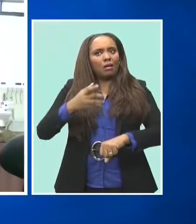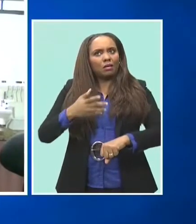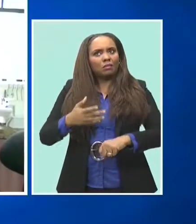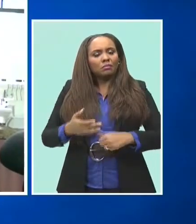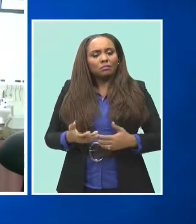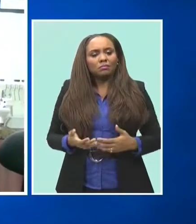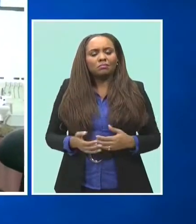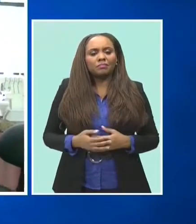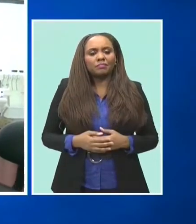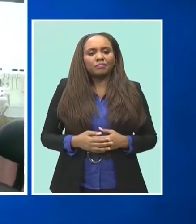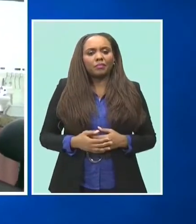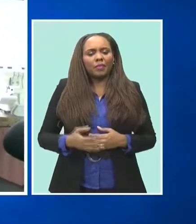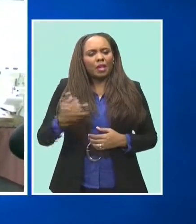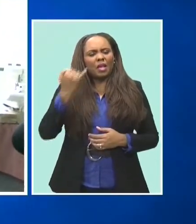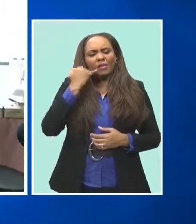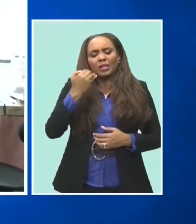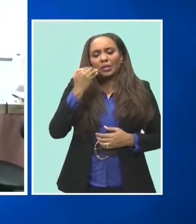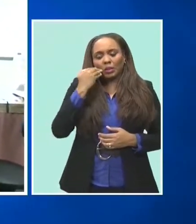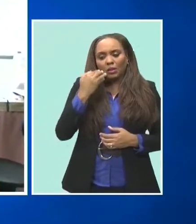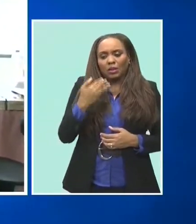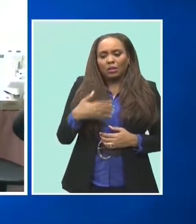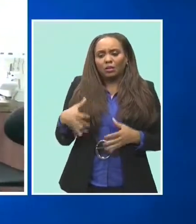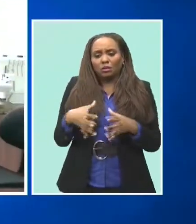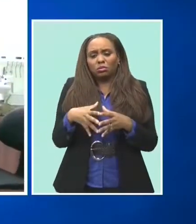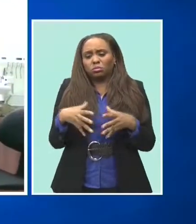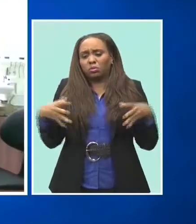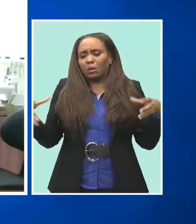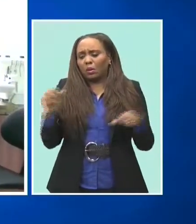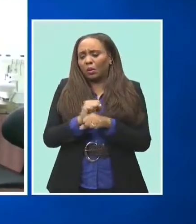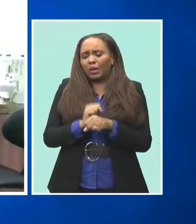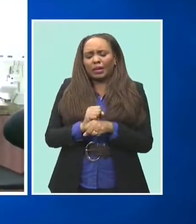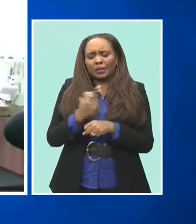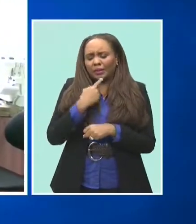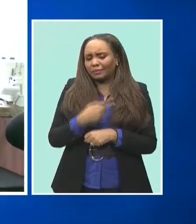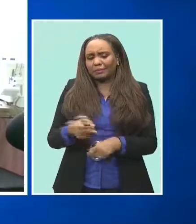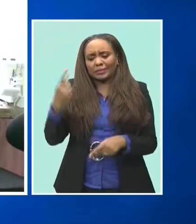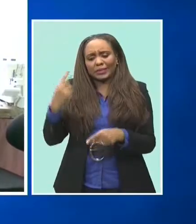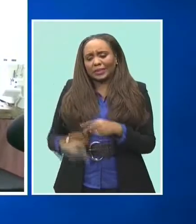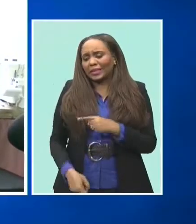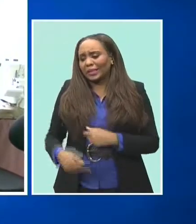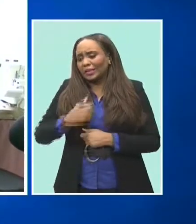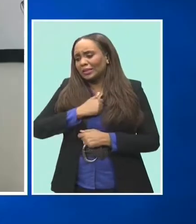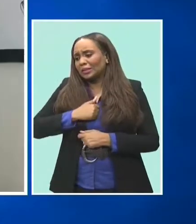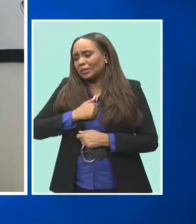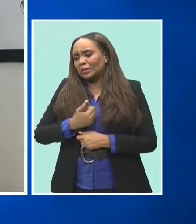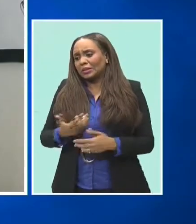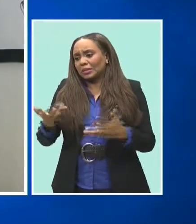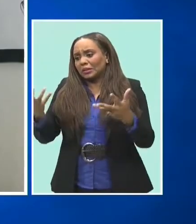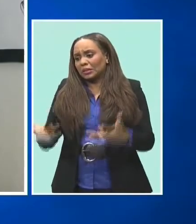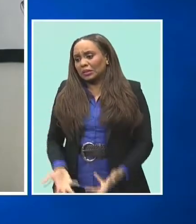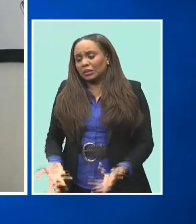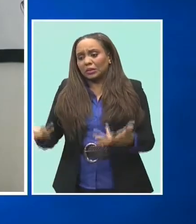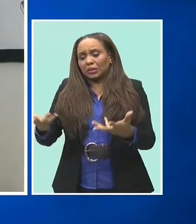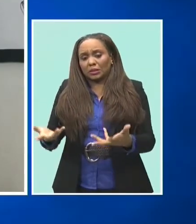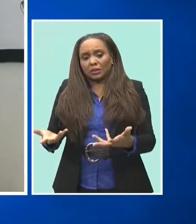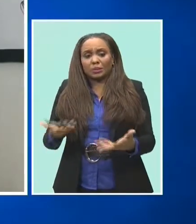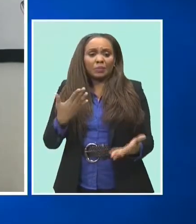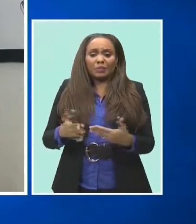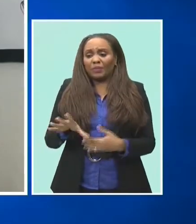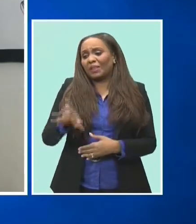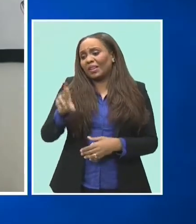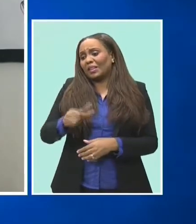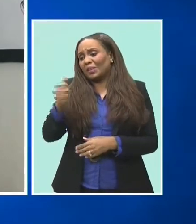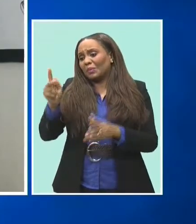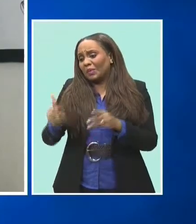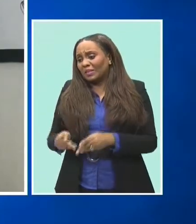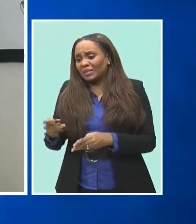it is a case where I know I cannot handle something, if I will tell you straight, I can't do it in that time, I won't be able to do it, and have them find somebody else or